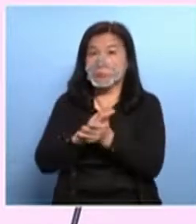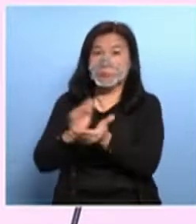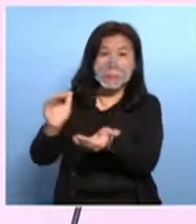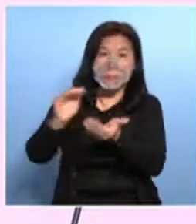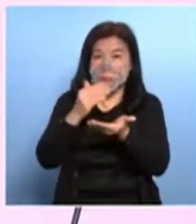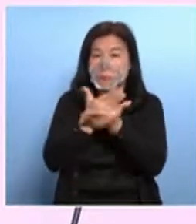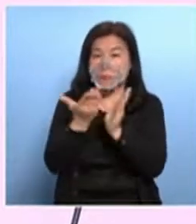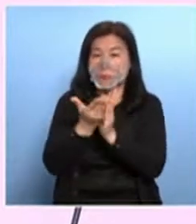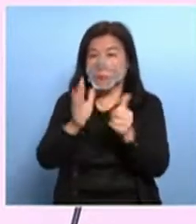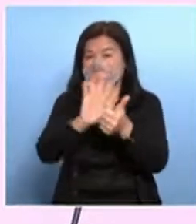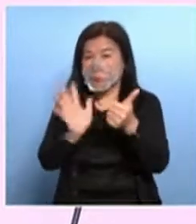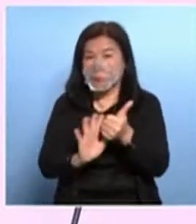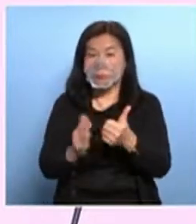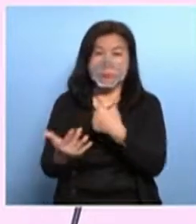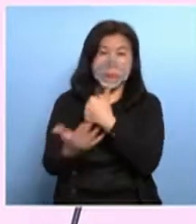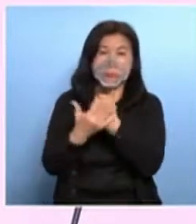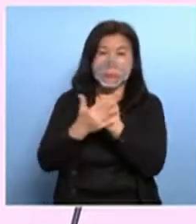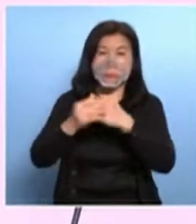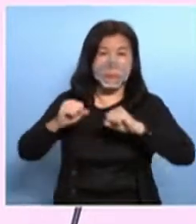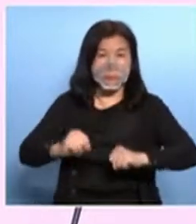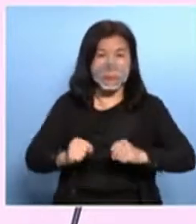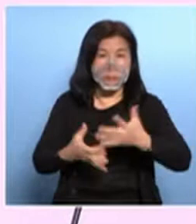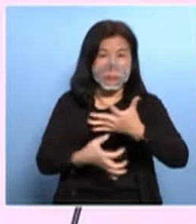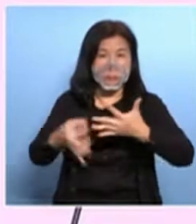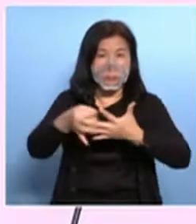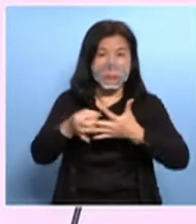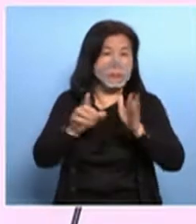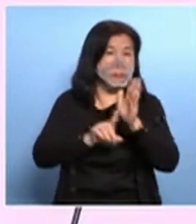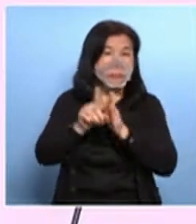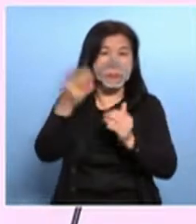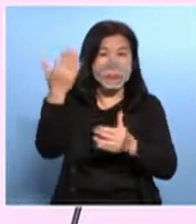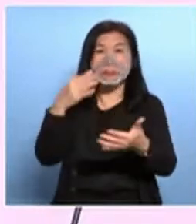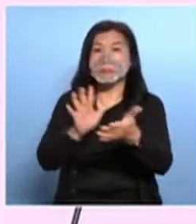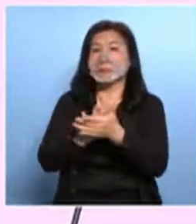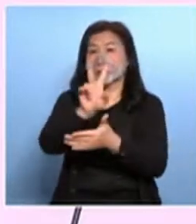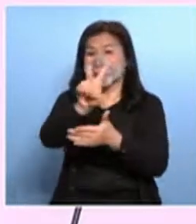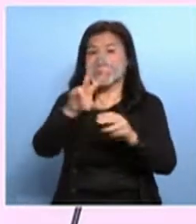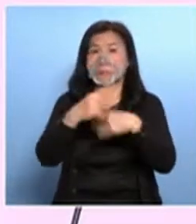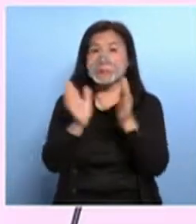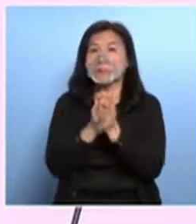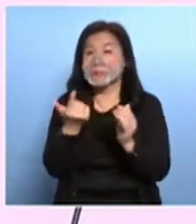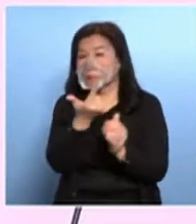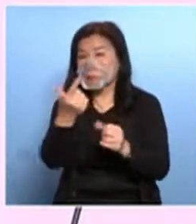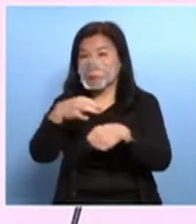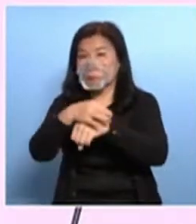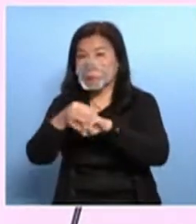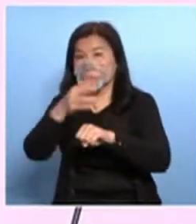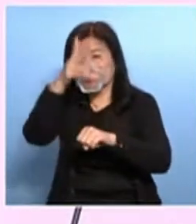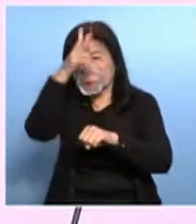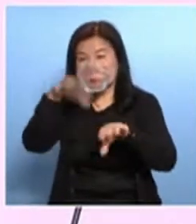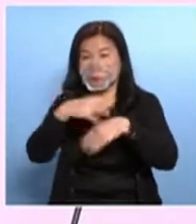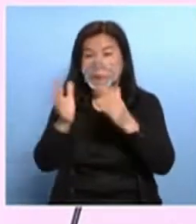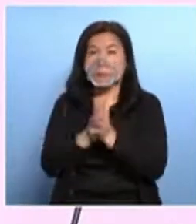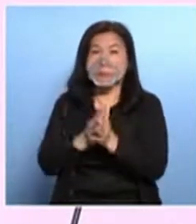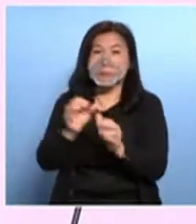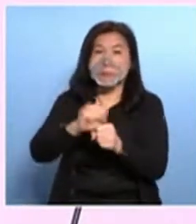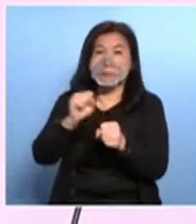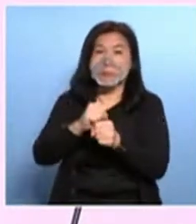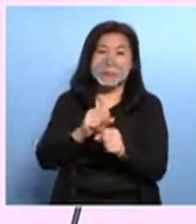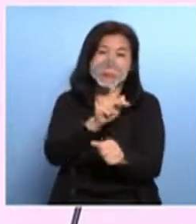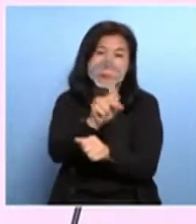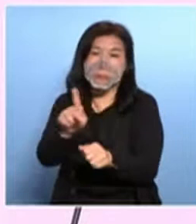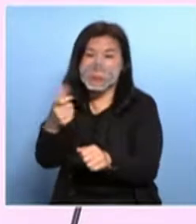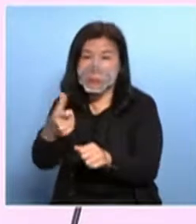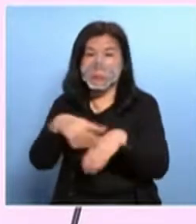pandemic has dealt a severe blow to the global supply chains, further heightening protectionism. In the past 2 years, governments of many countries have